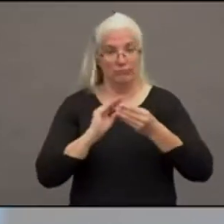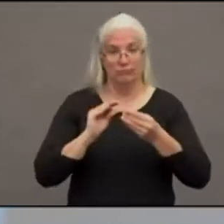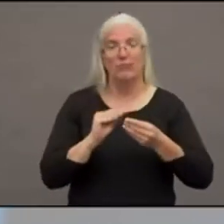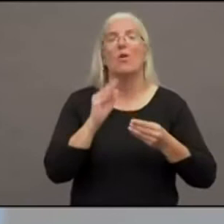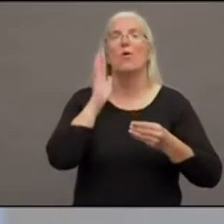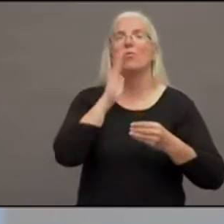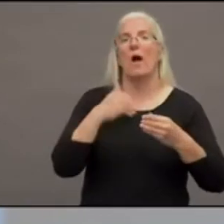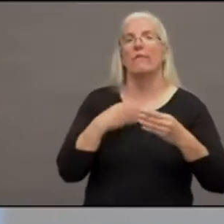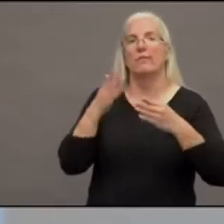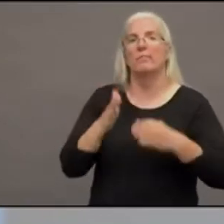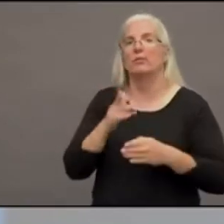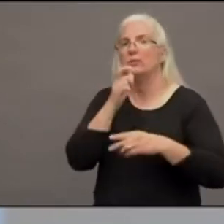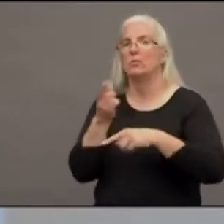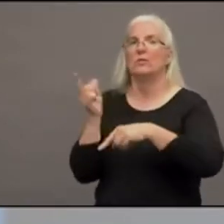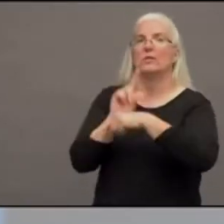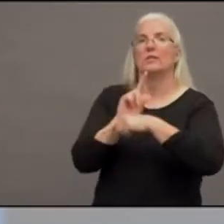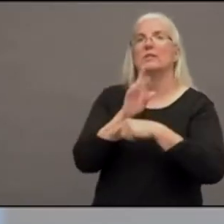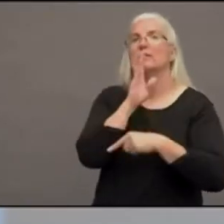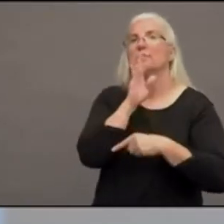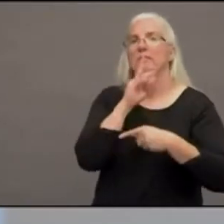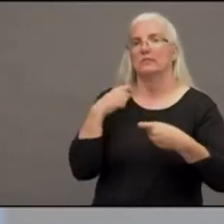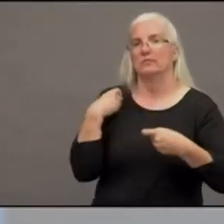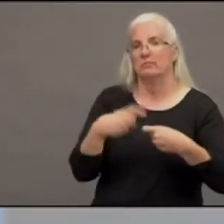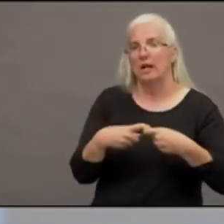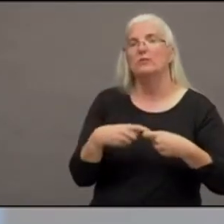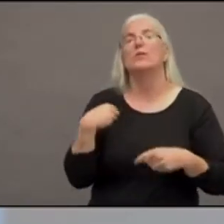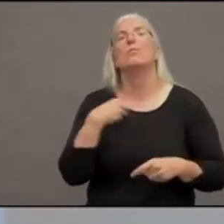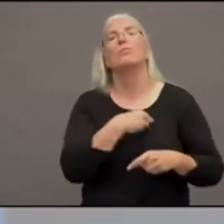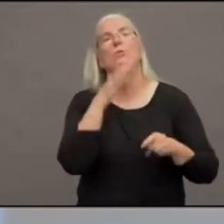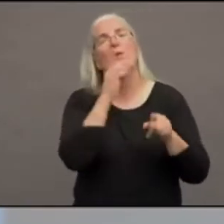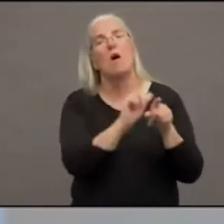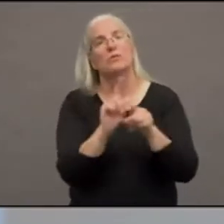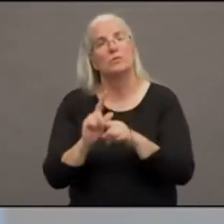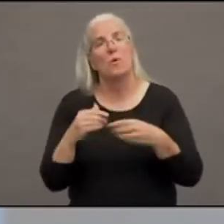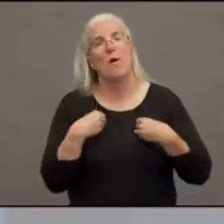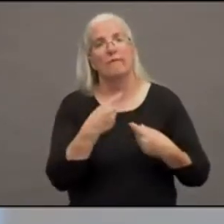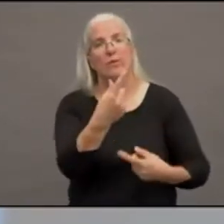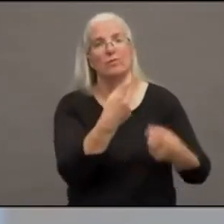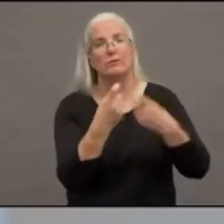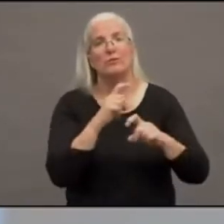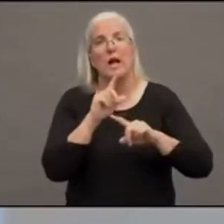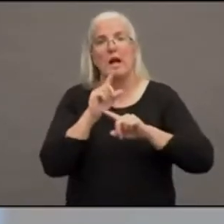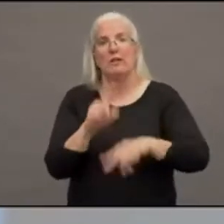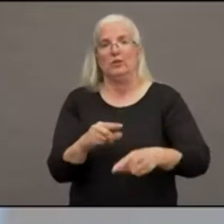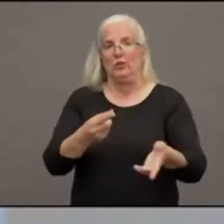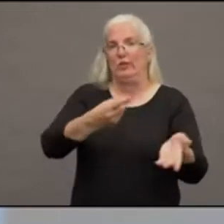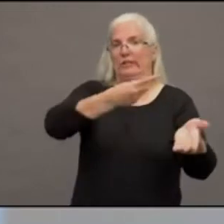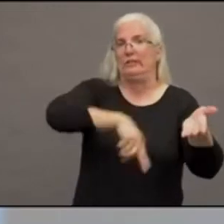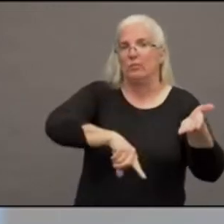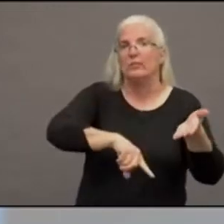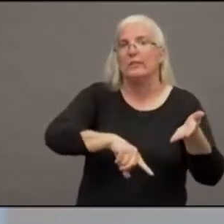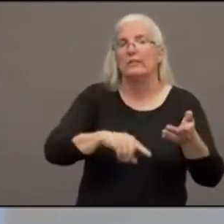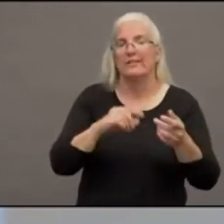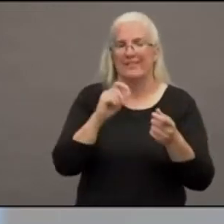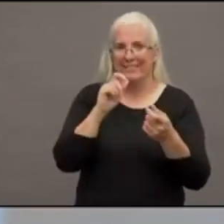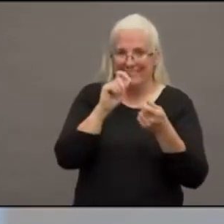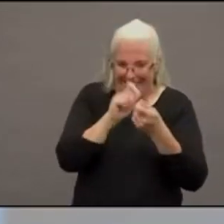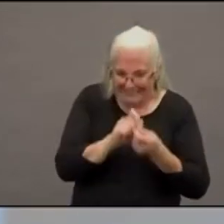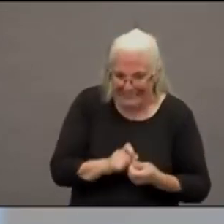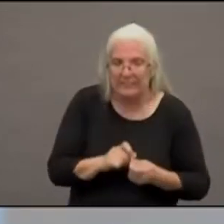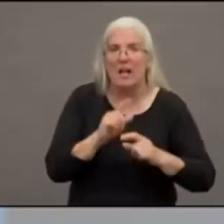we're going to have a question and answer period next week where we're going to talk about more specifics. But we want to talk about